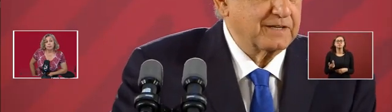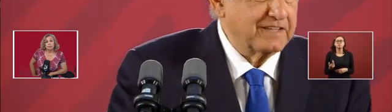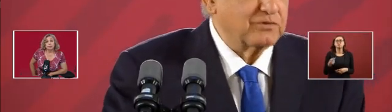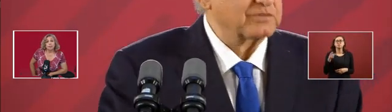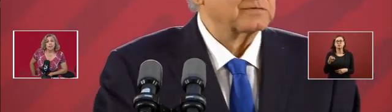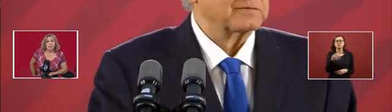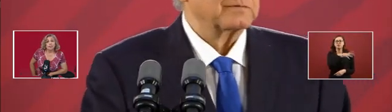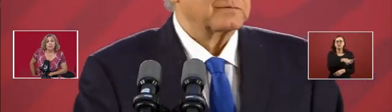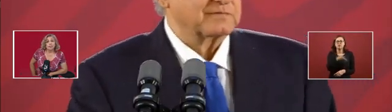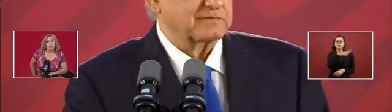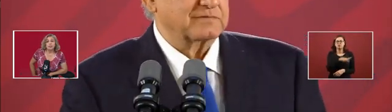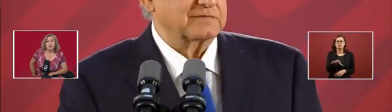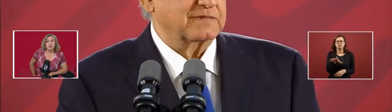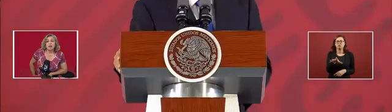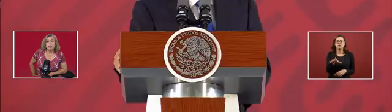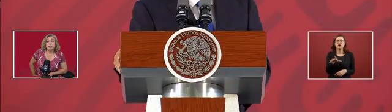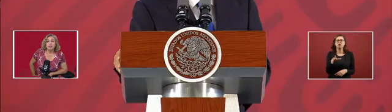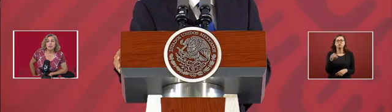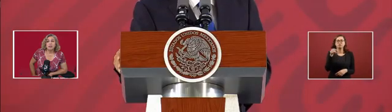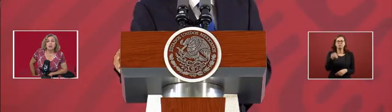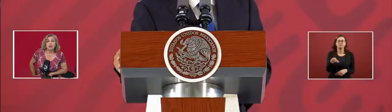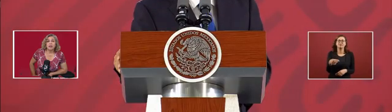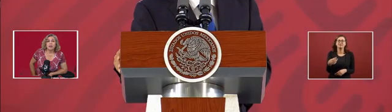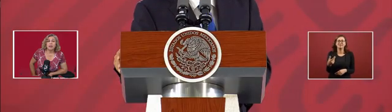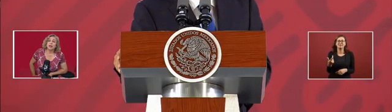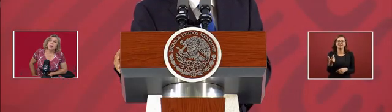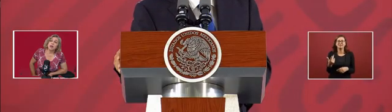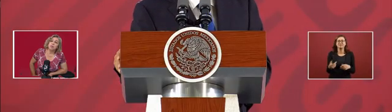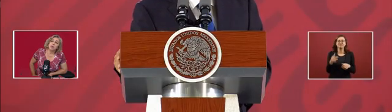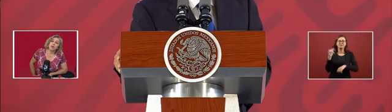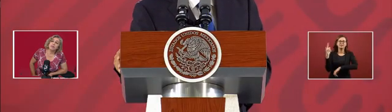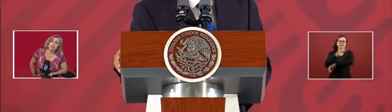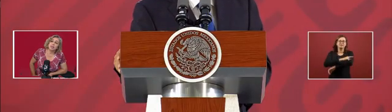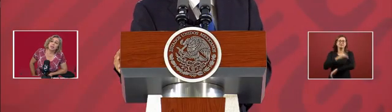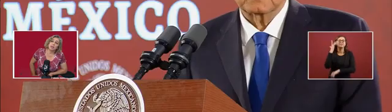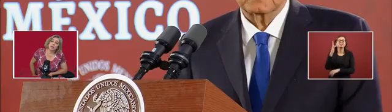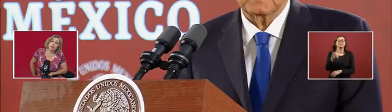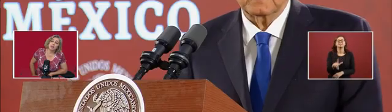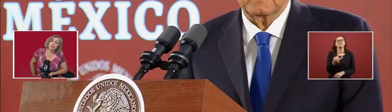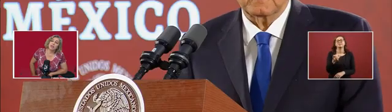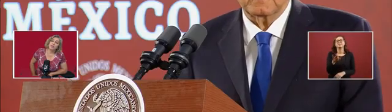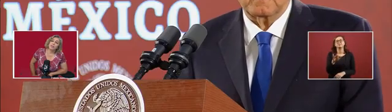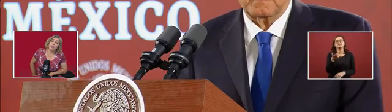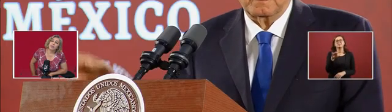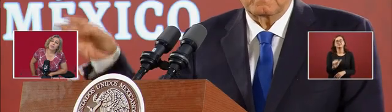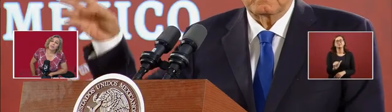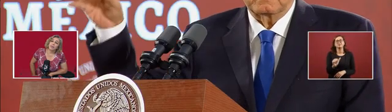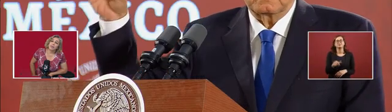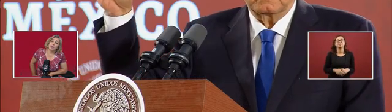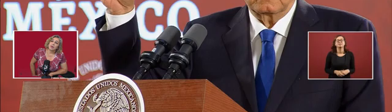have. Entonces, se entrega bimestral, So pero we es give the money bimenstrually, permanente. but it is permanent. No va a